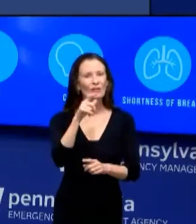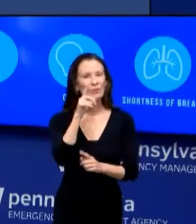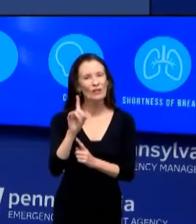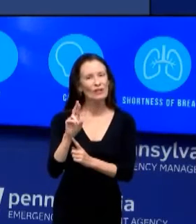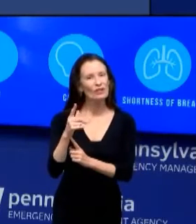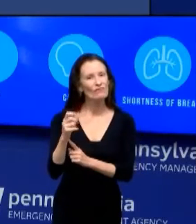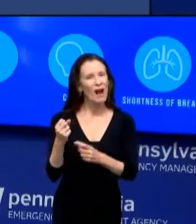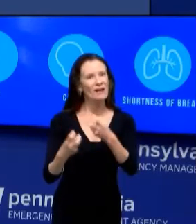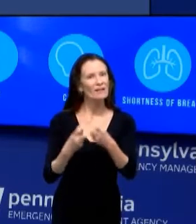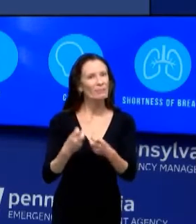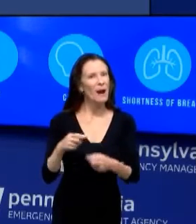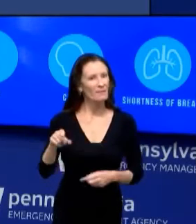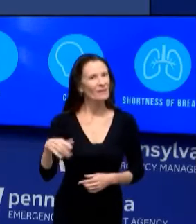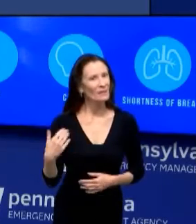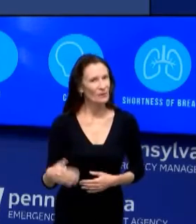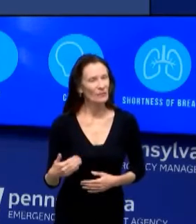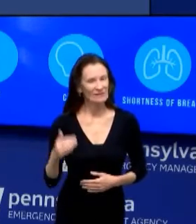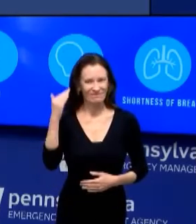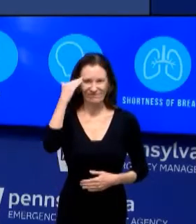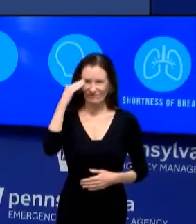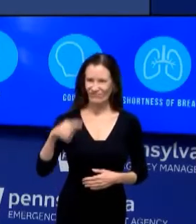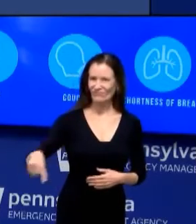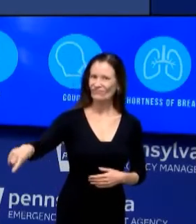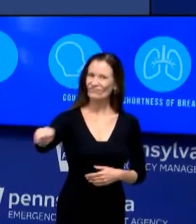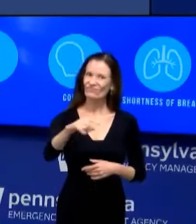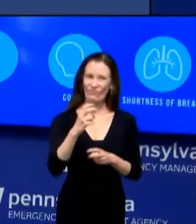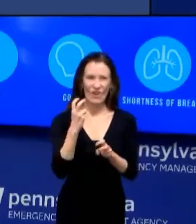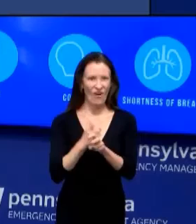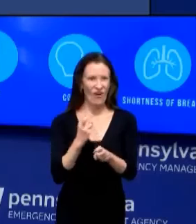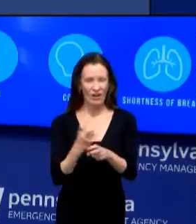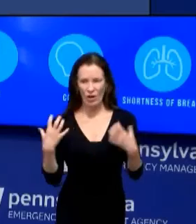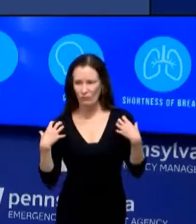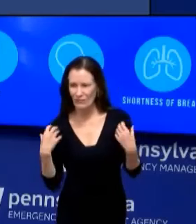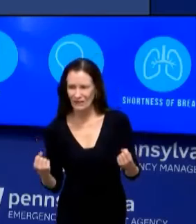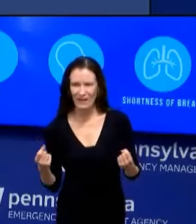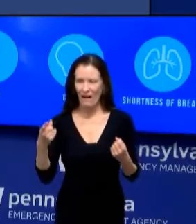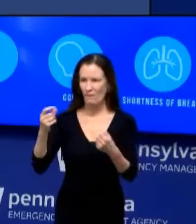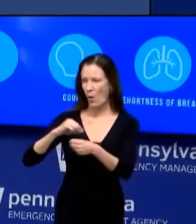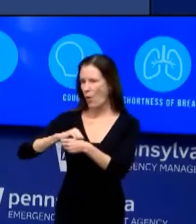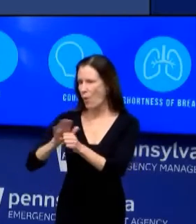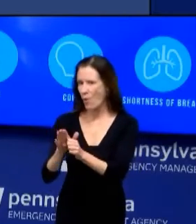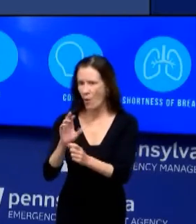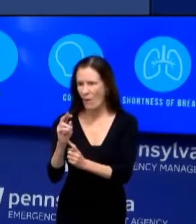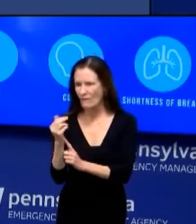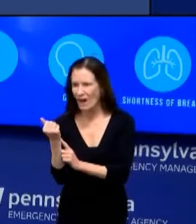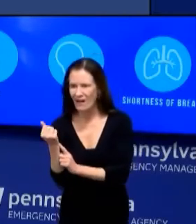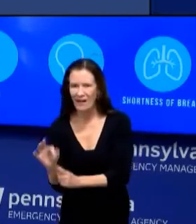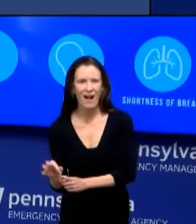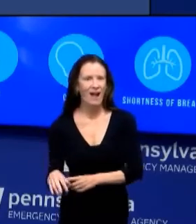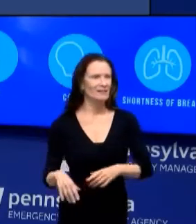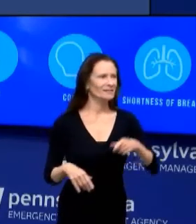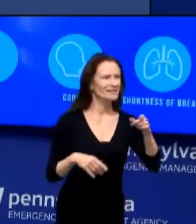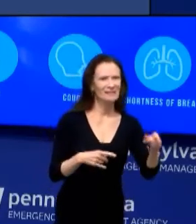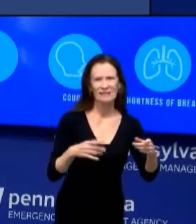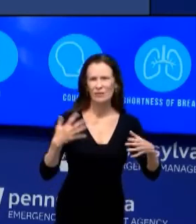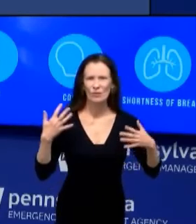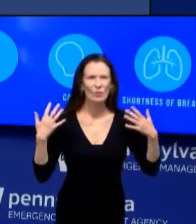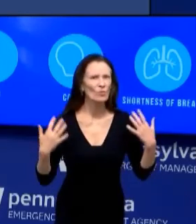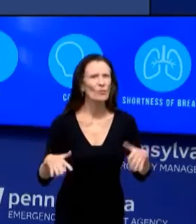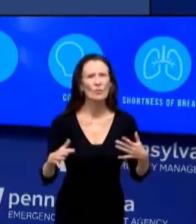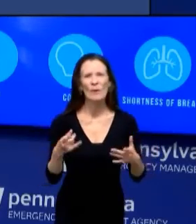you. Please stay in touch with your peers and your treatment providers and continue to put your